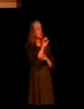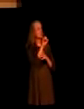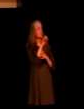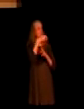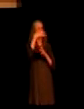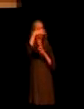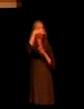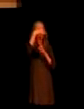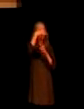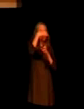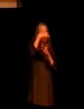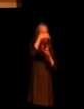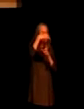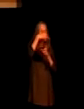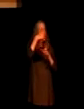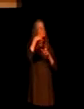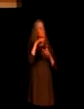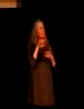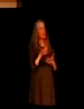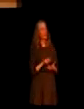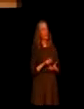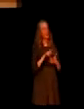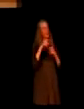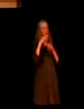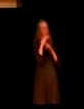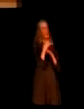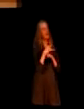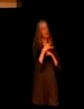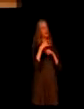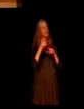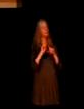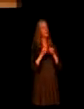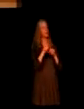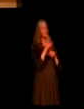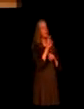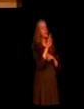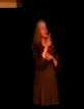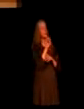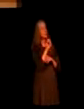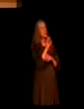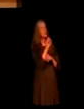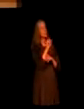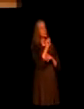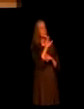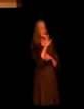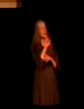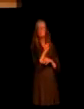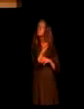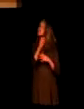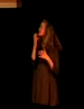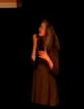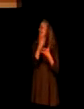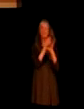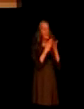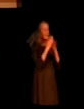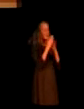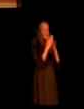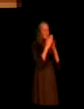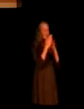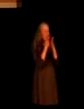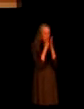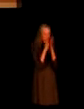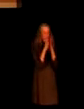for just low altitude aircraft. But these CubeSats are, some of them are as small as my